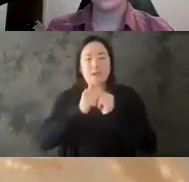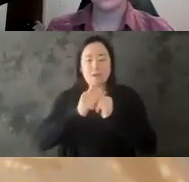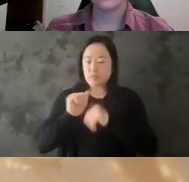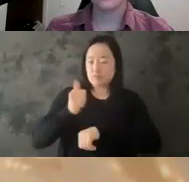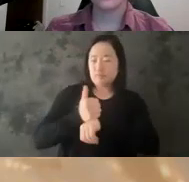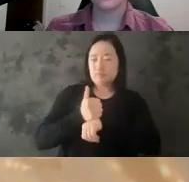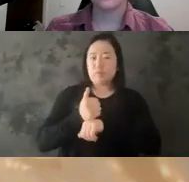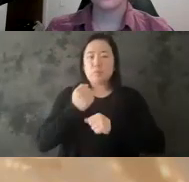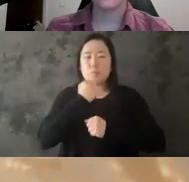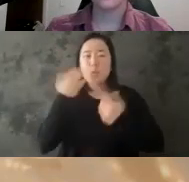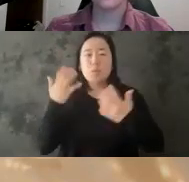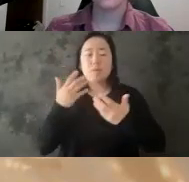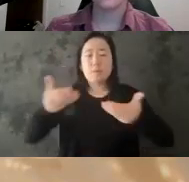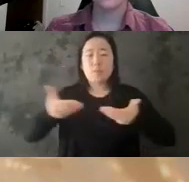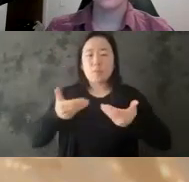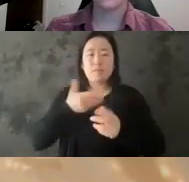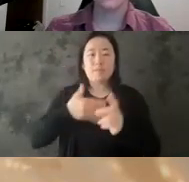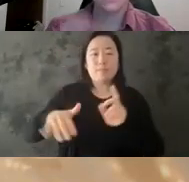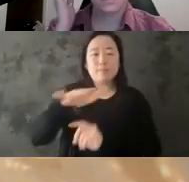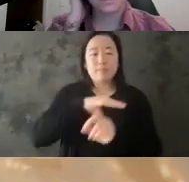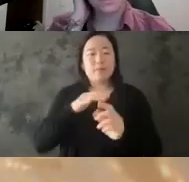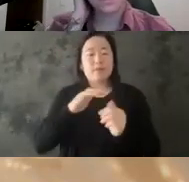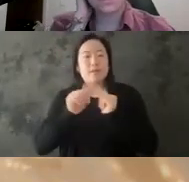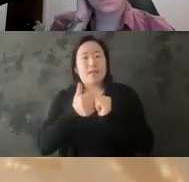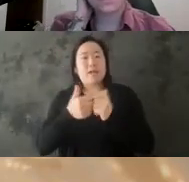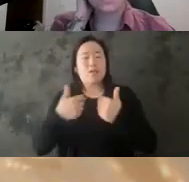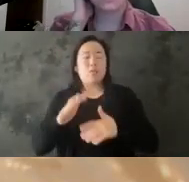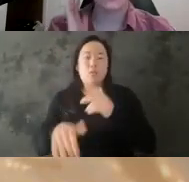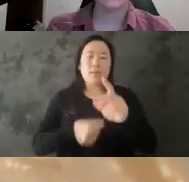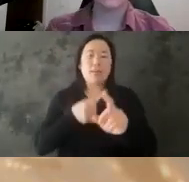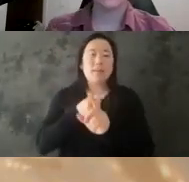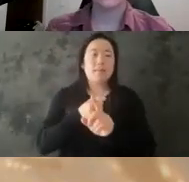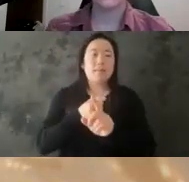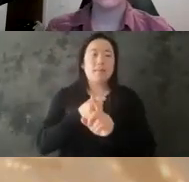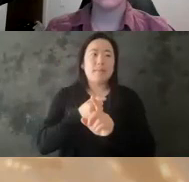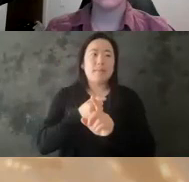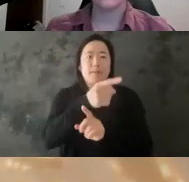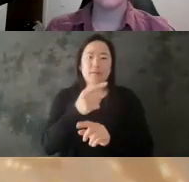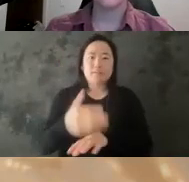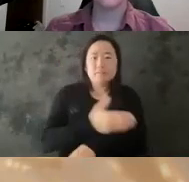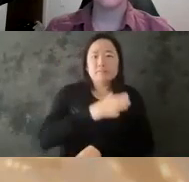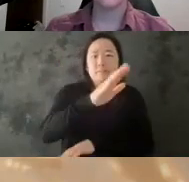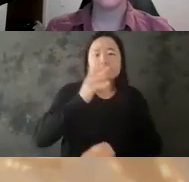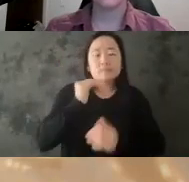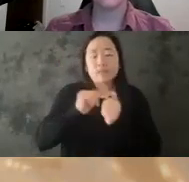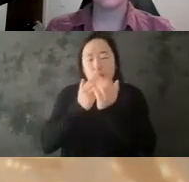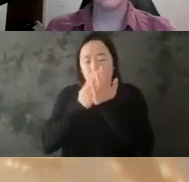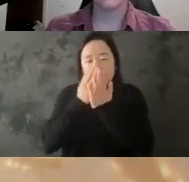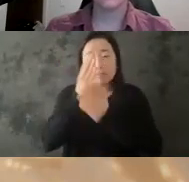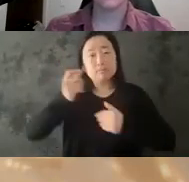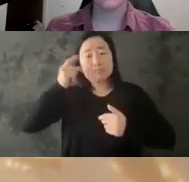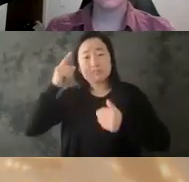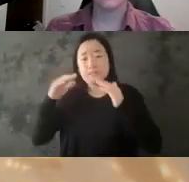how much of a difference that makes for their experiences with navigating already very complex,